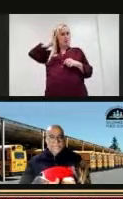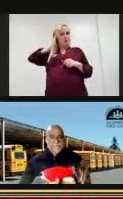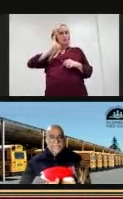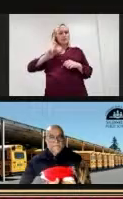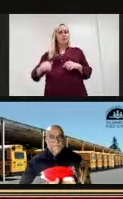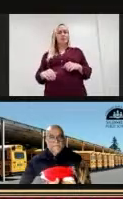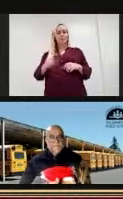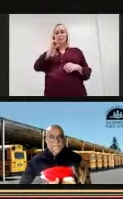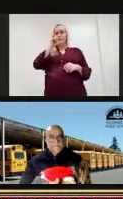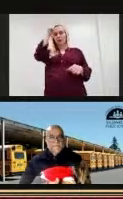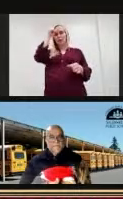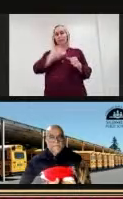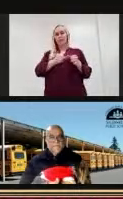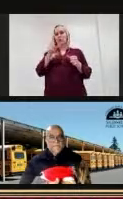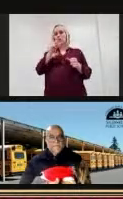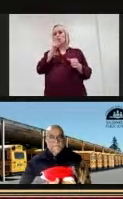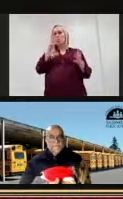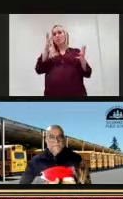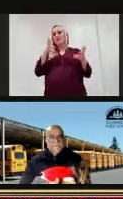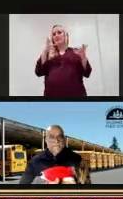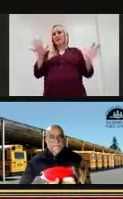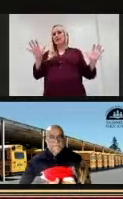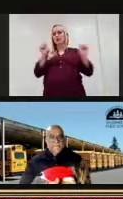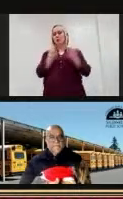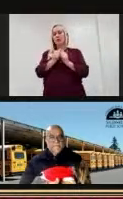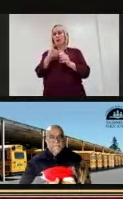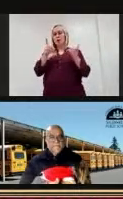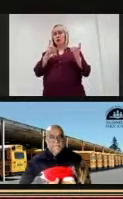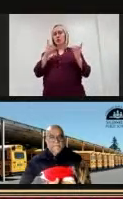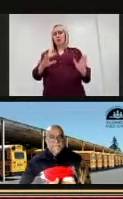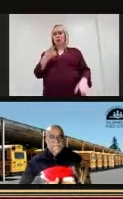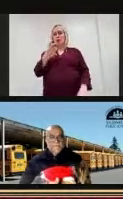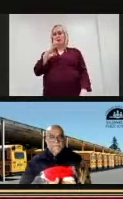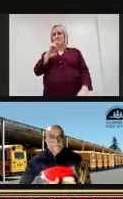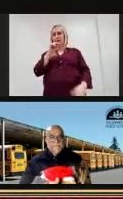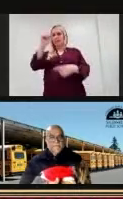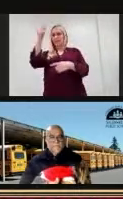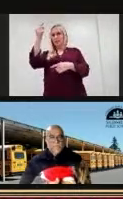I don't remember where we left off. I think Director Hyen, you went first.